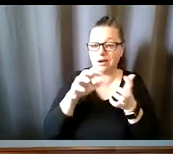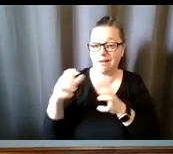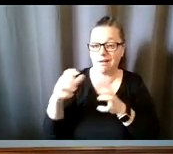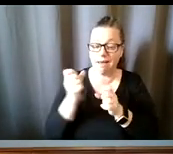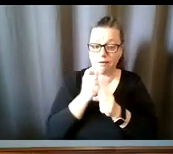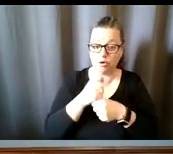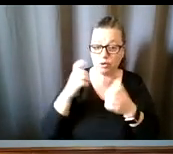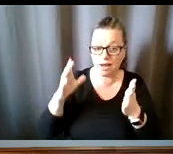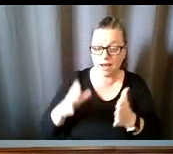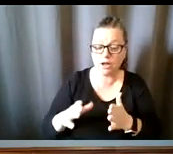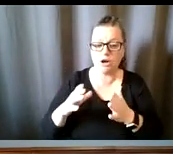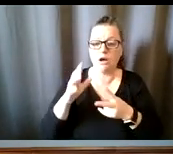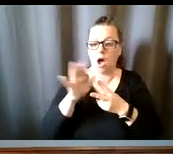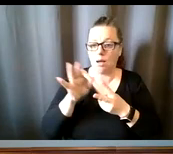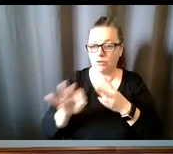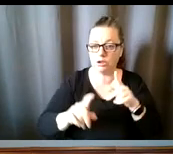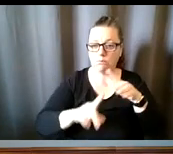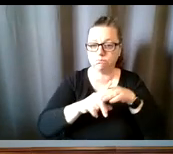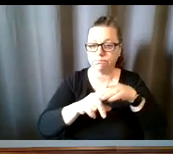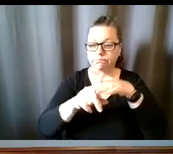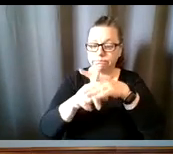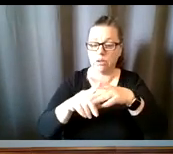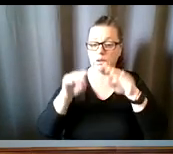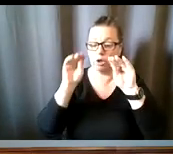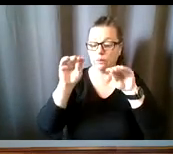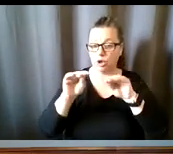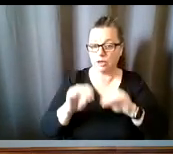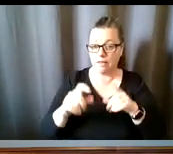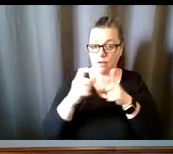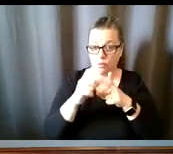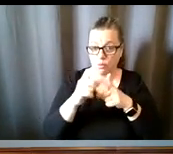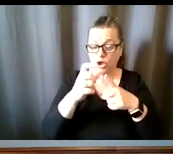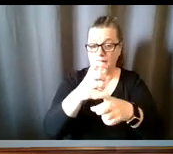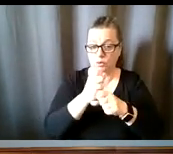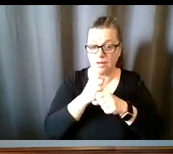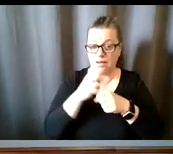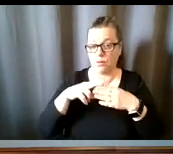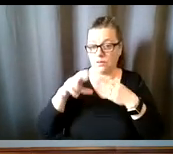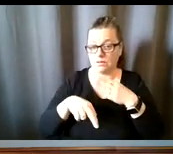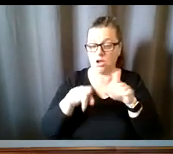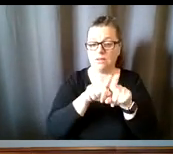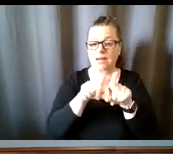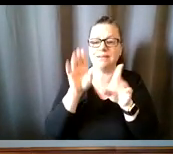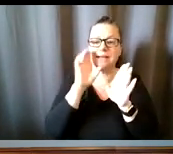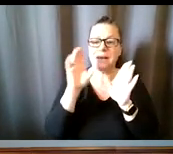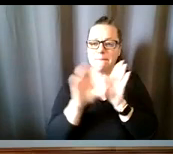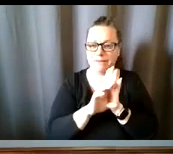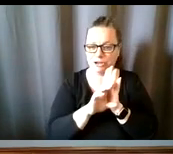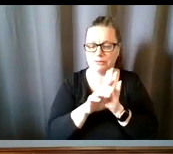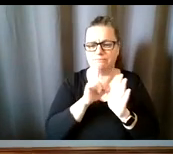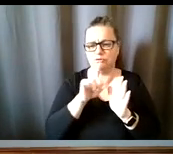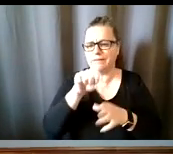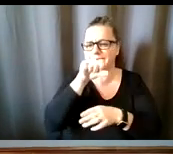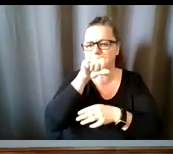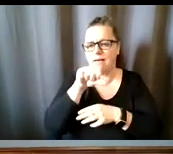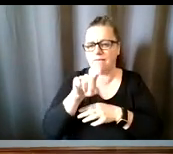that'll pop up. You feed in the words, and then you go ahead and get the result as an image that you can then go ahead and put on your slides. Really love this tool,